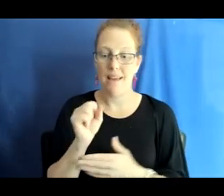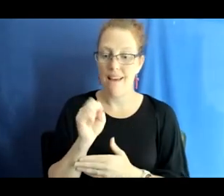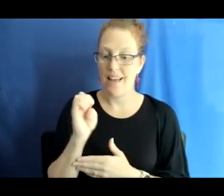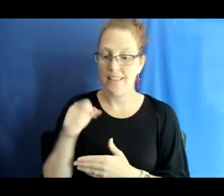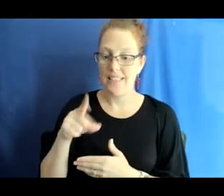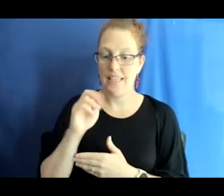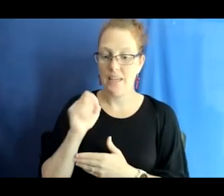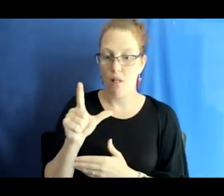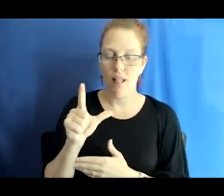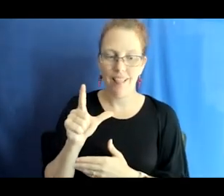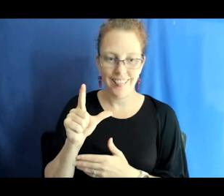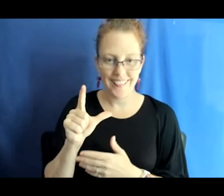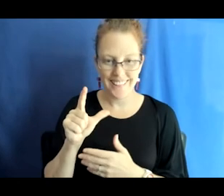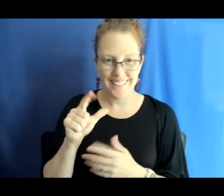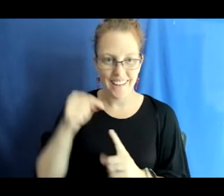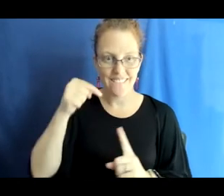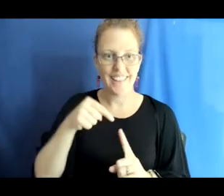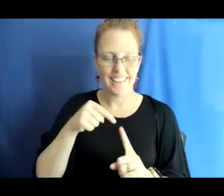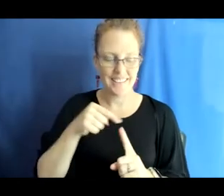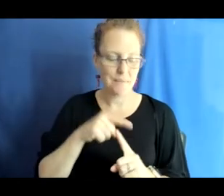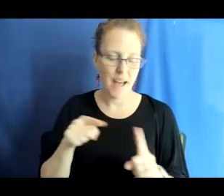do. But you know, I've never had any.